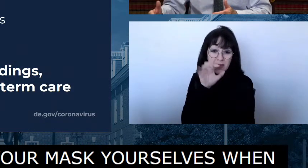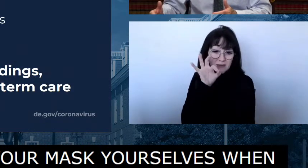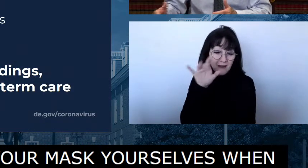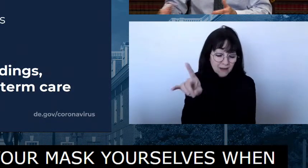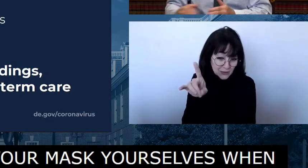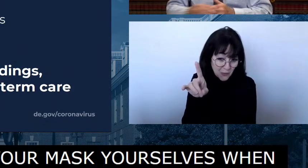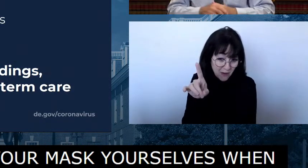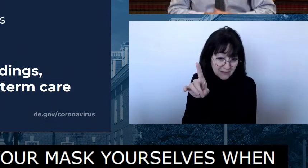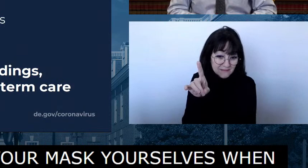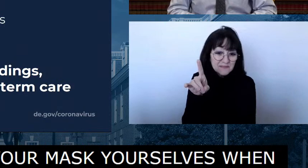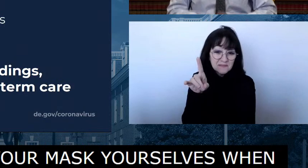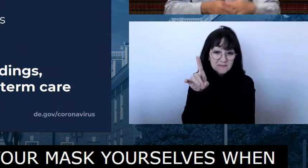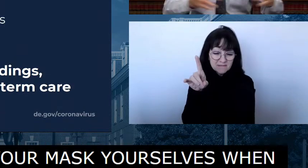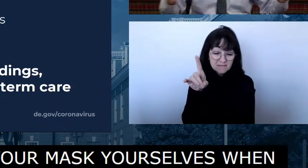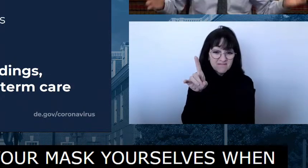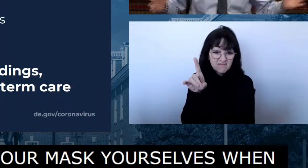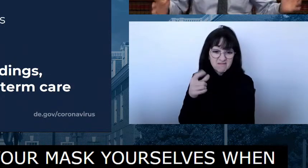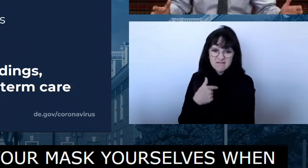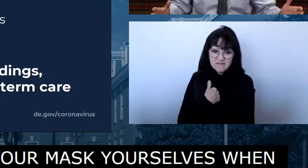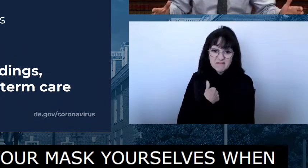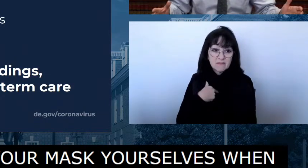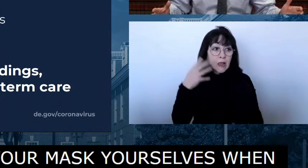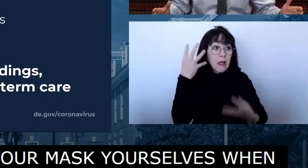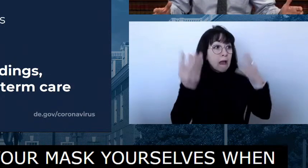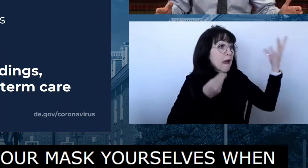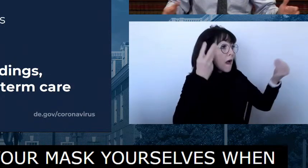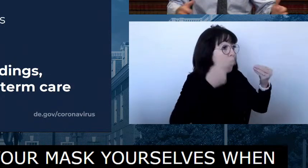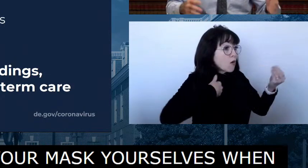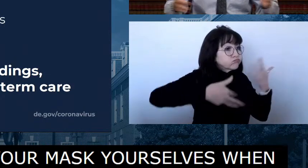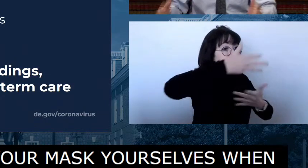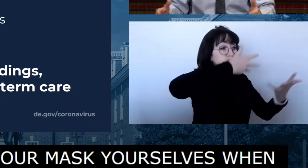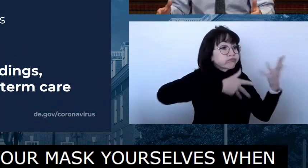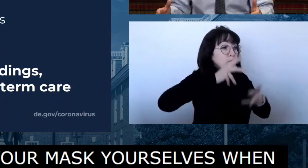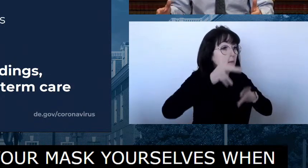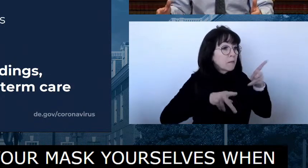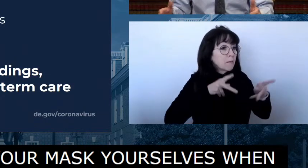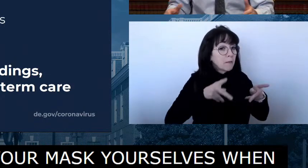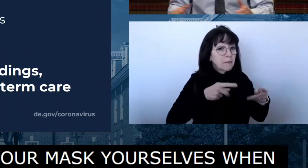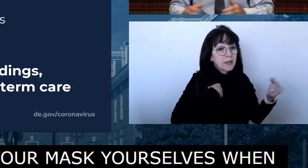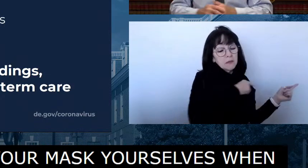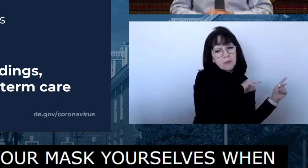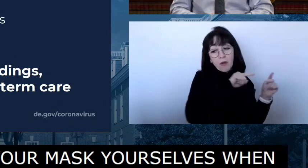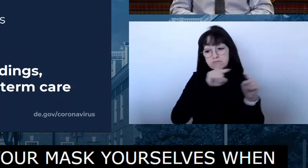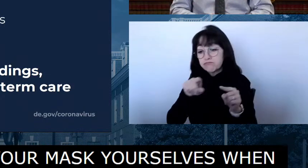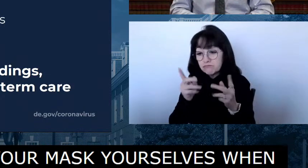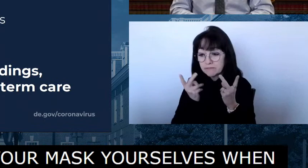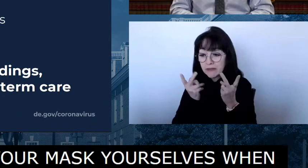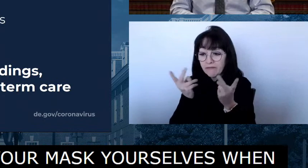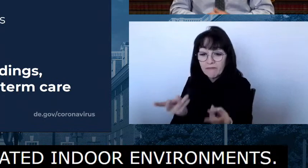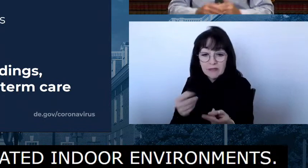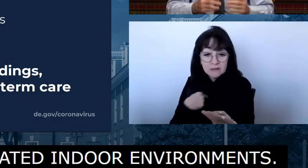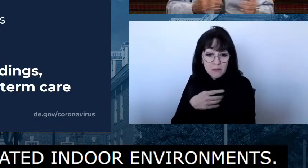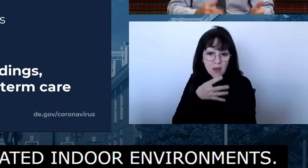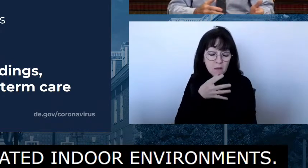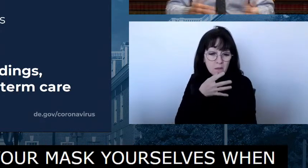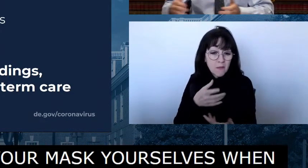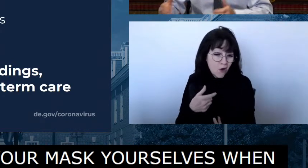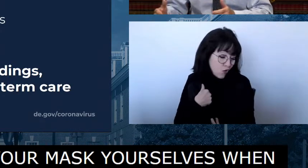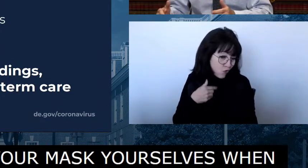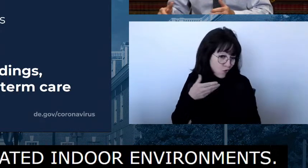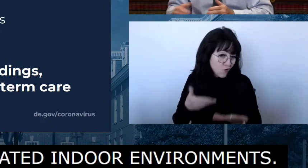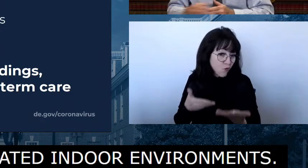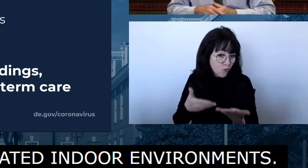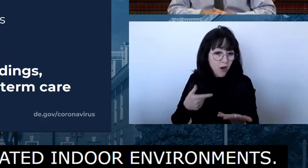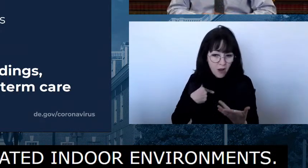much exposure I've had out in the public. What is the risk that I might be exposed to COVID, and the risk